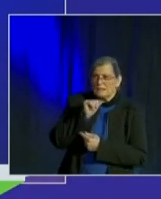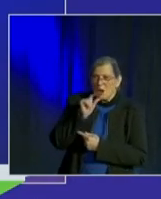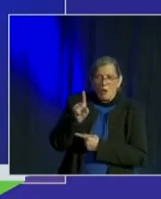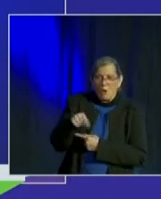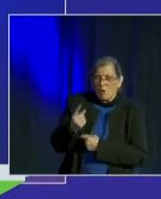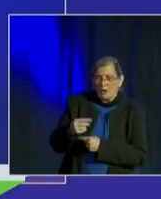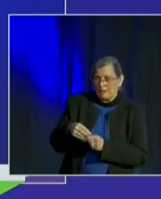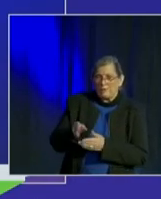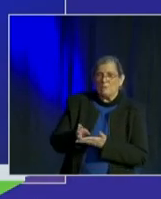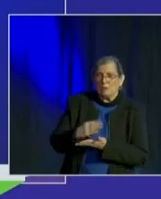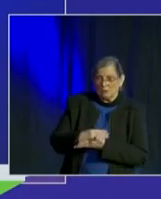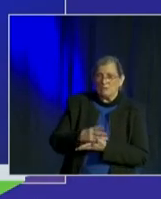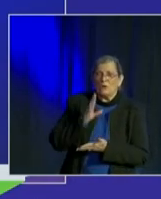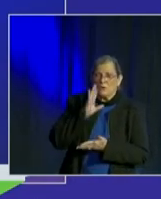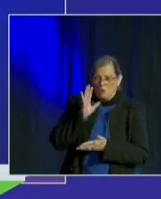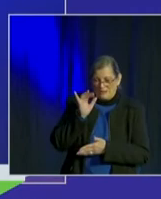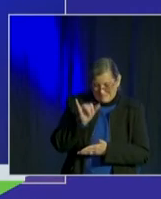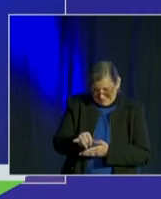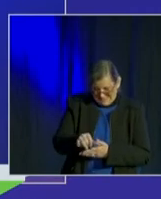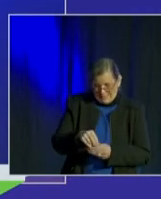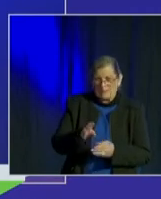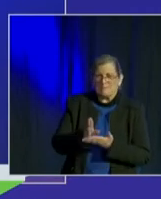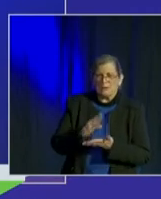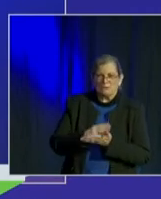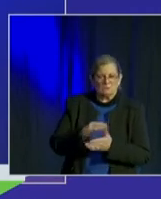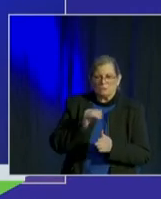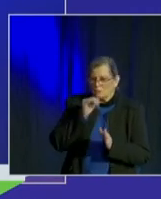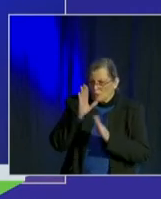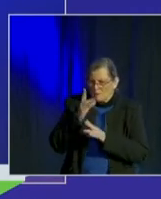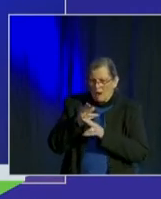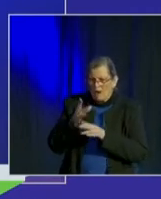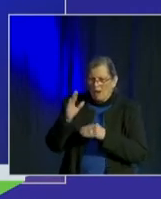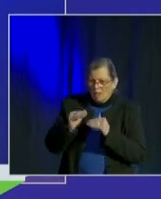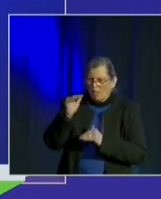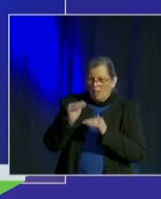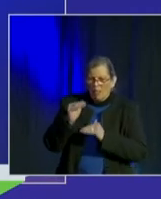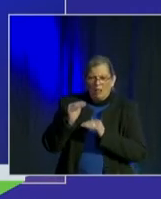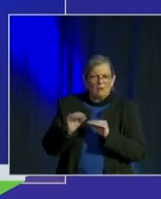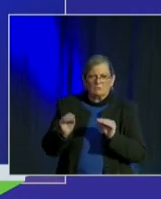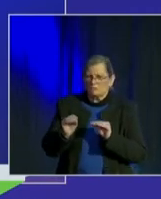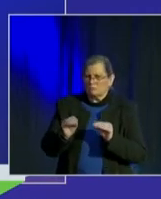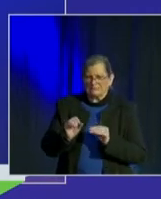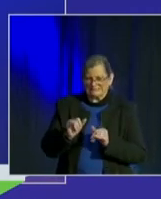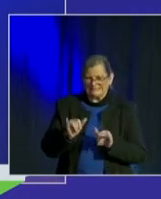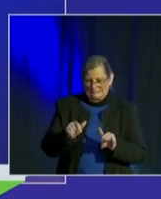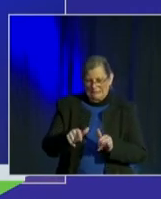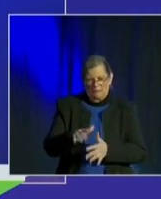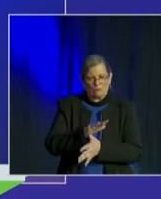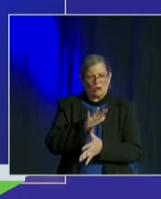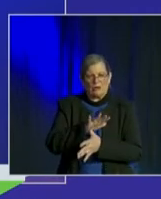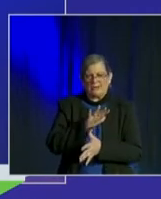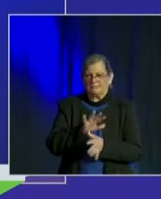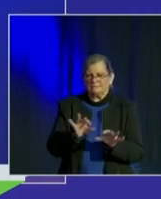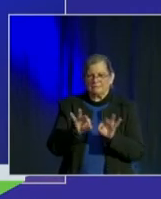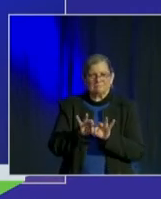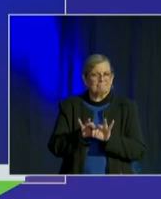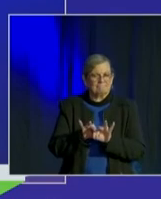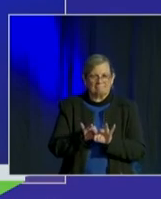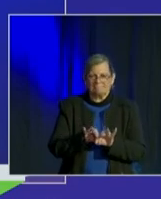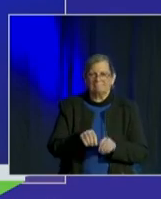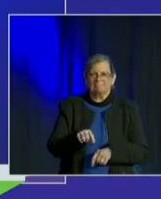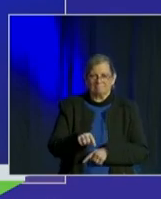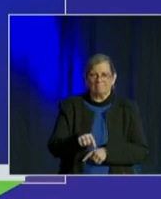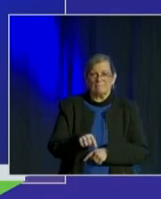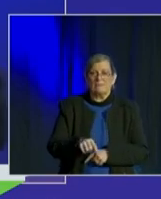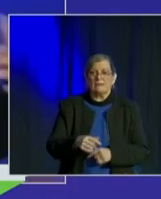be in the budget to complete the terminus on the